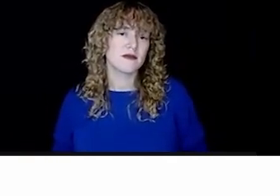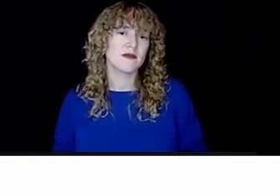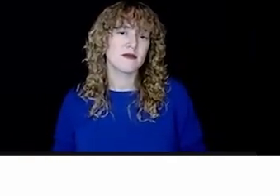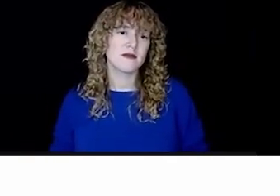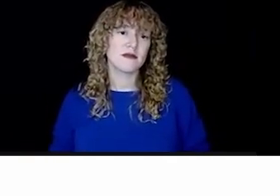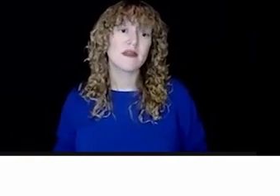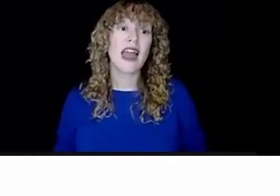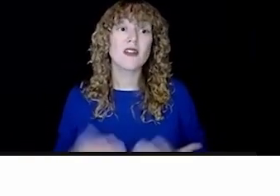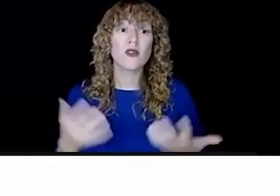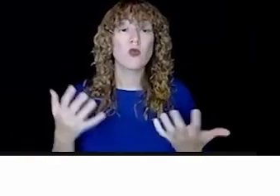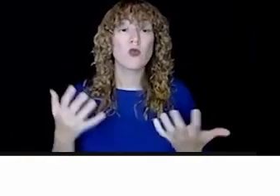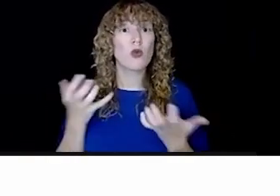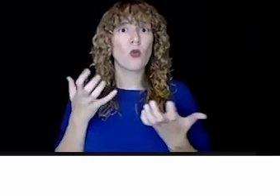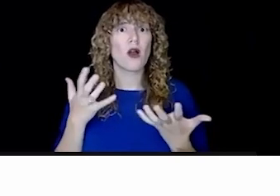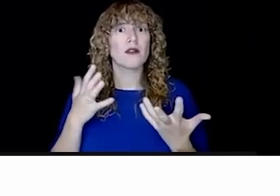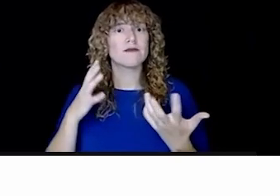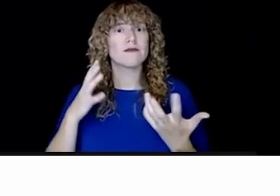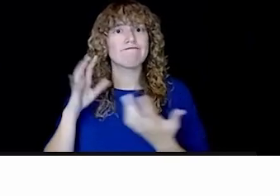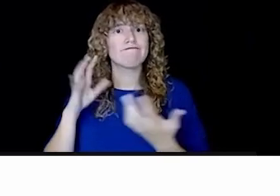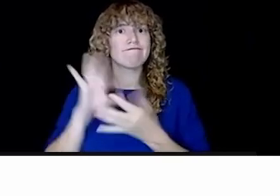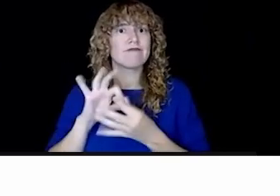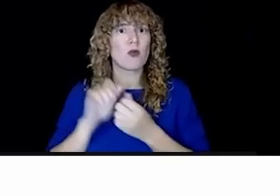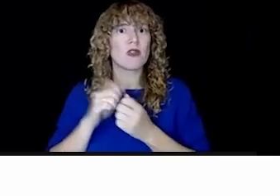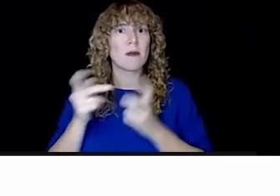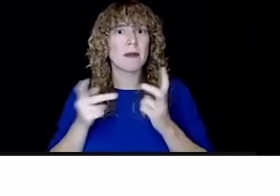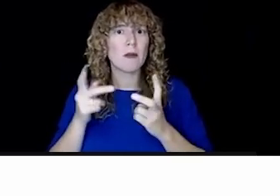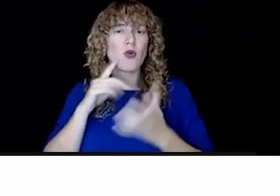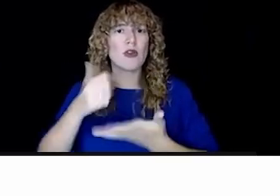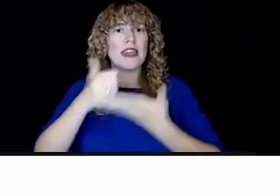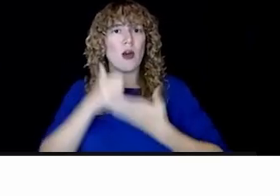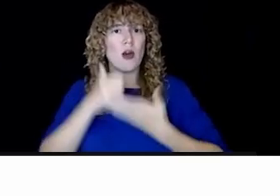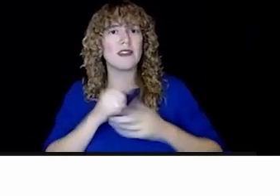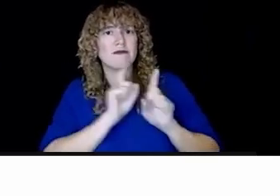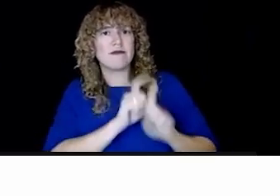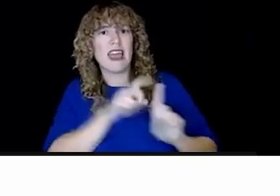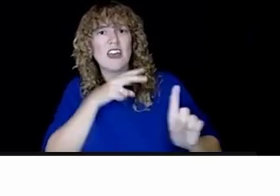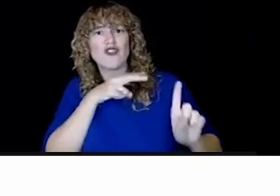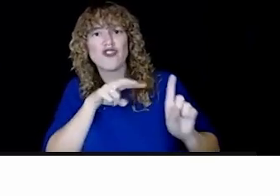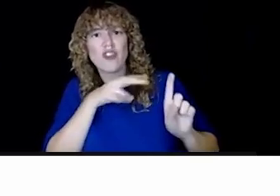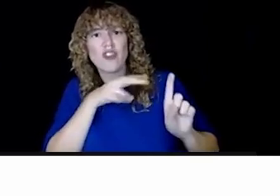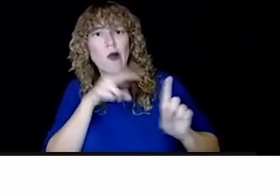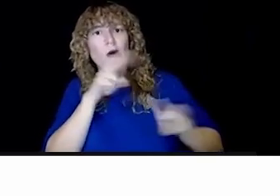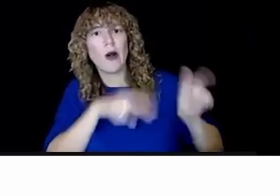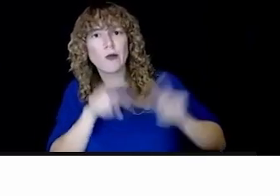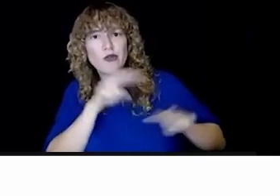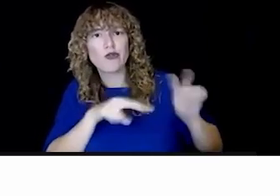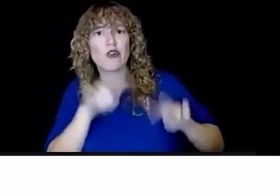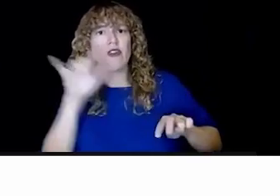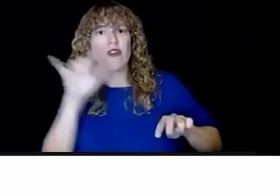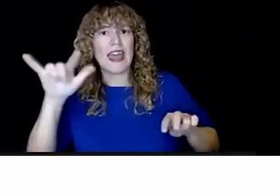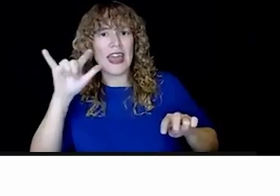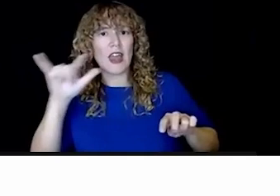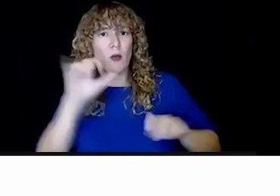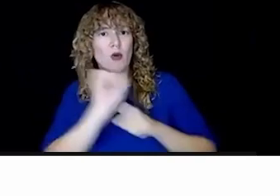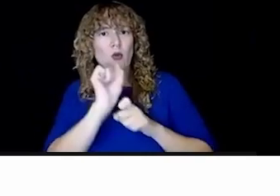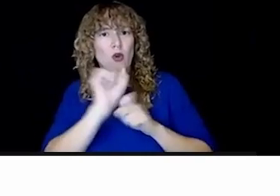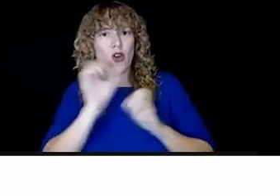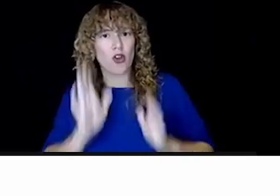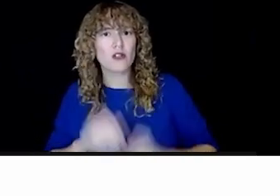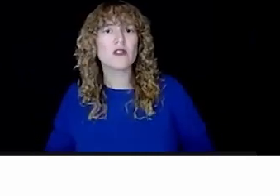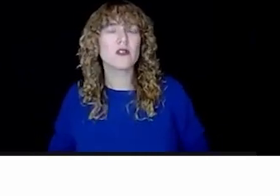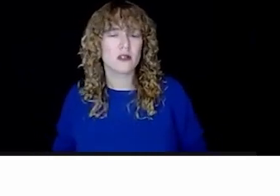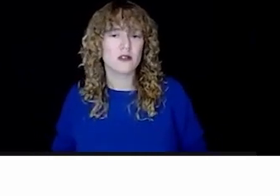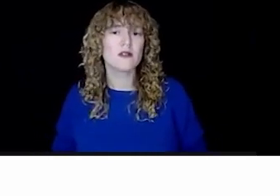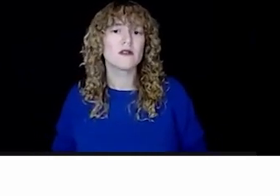help us facilitate shadowing and observation opportunities at airports, and